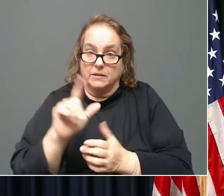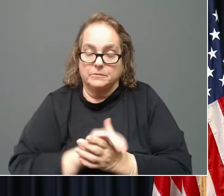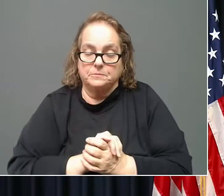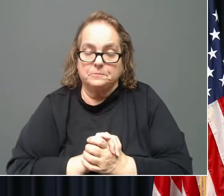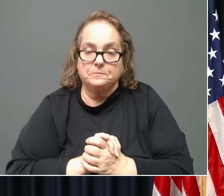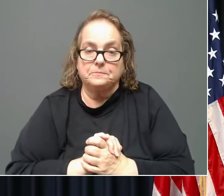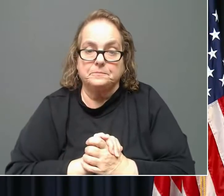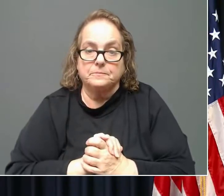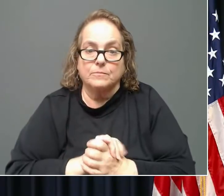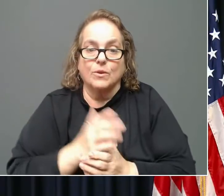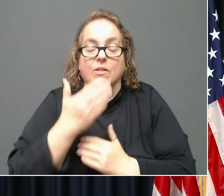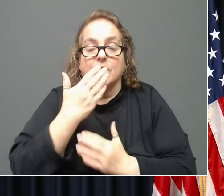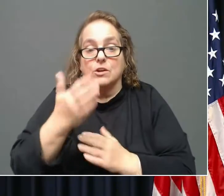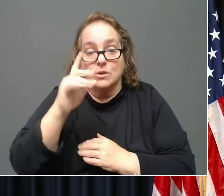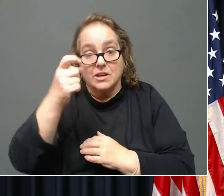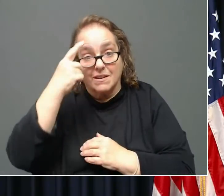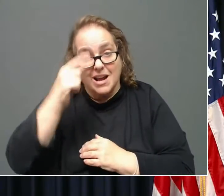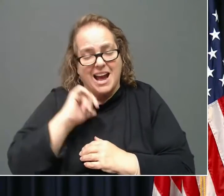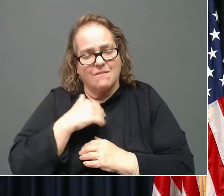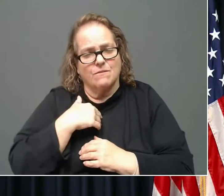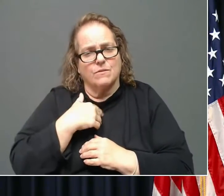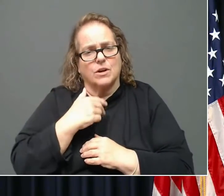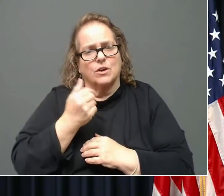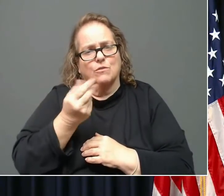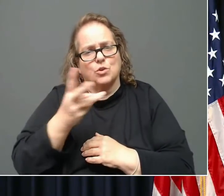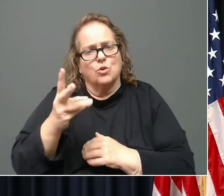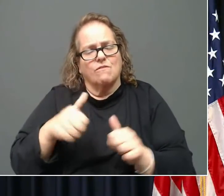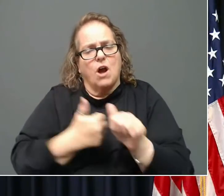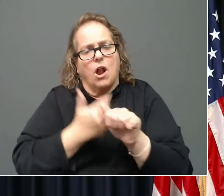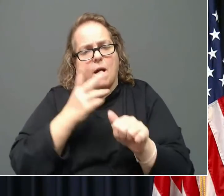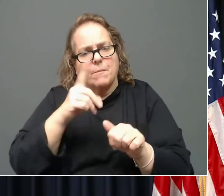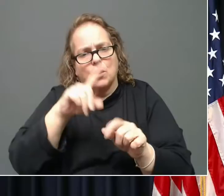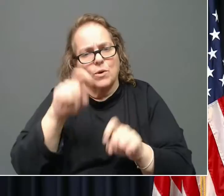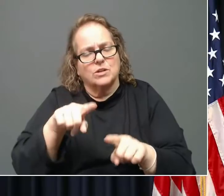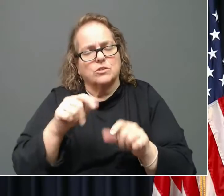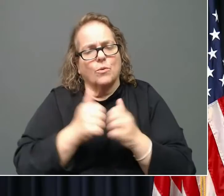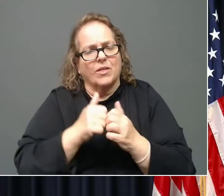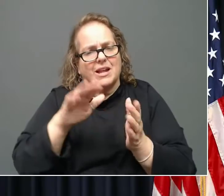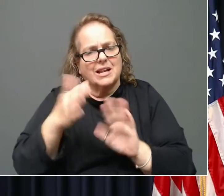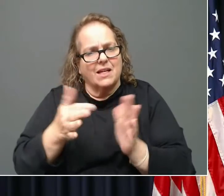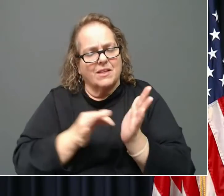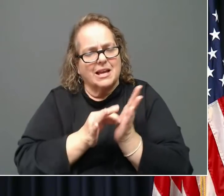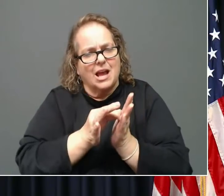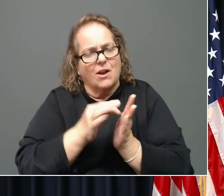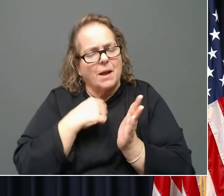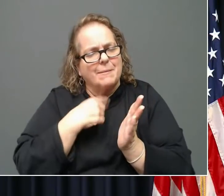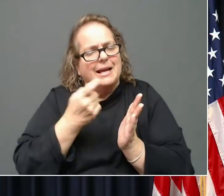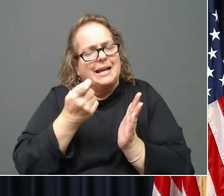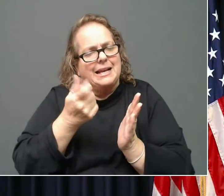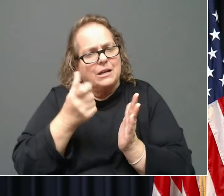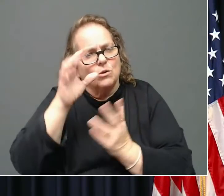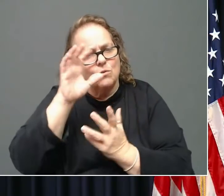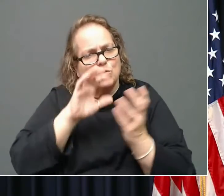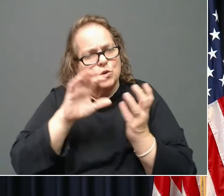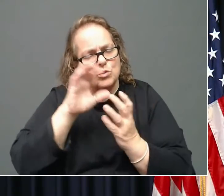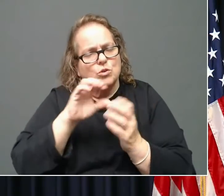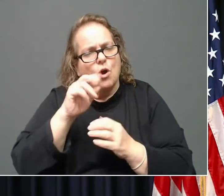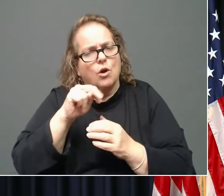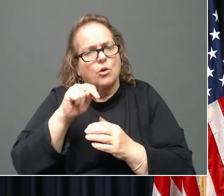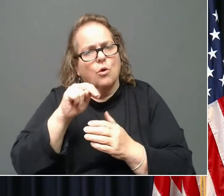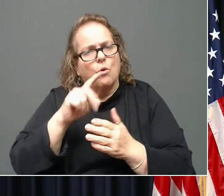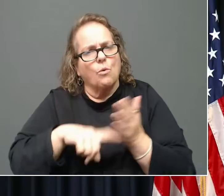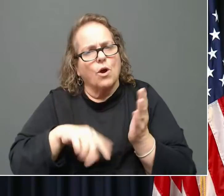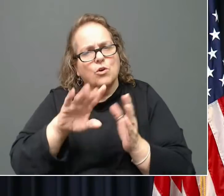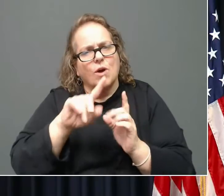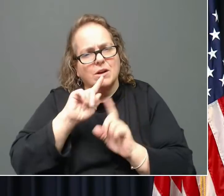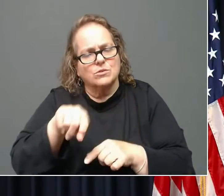Thank you, Governor. I have a few follow-up questions regarding the death count. I'm a little confused on what your answers were.